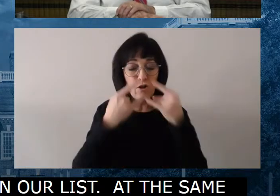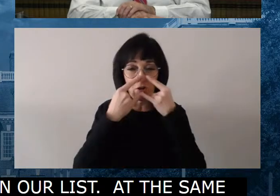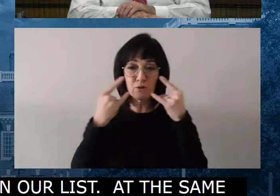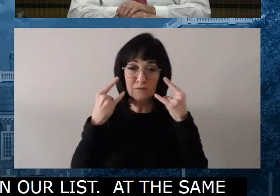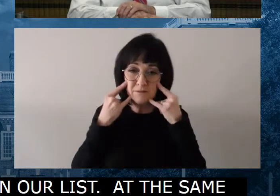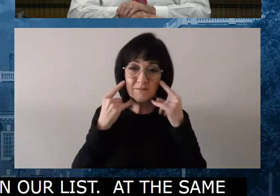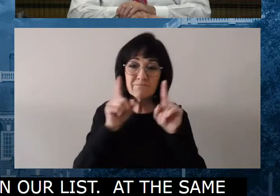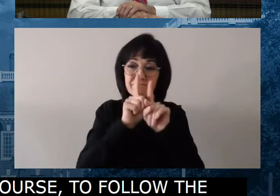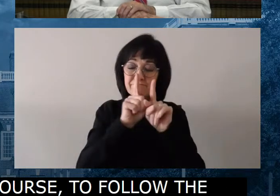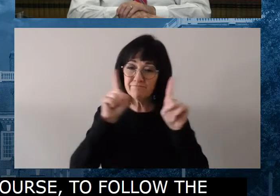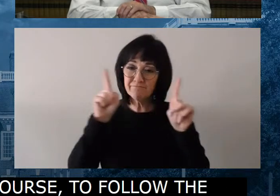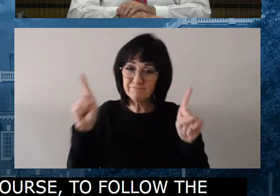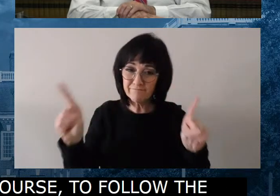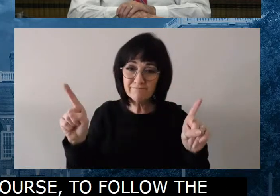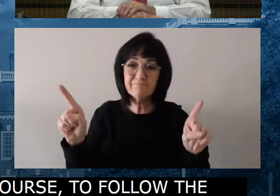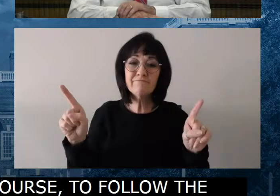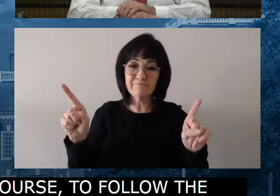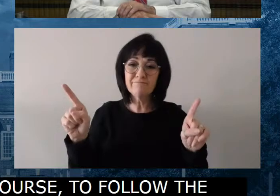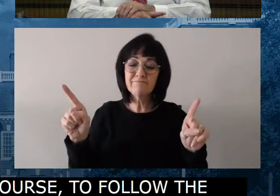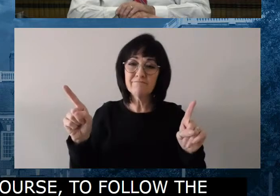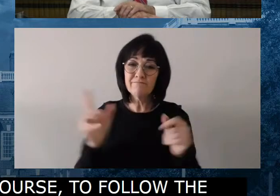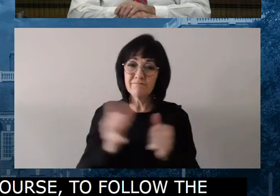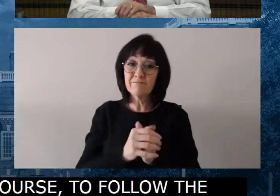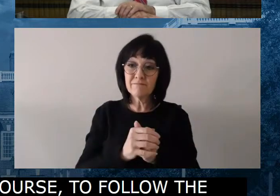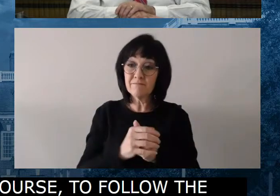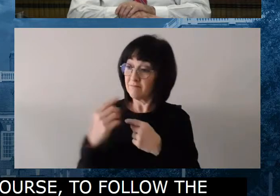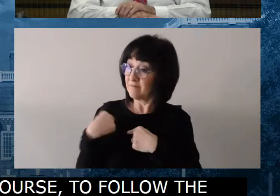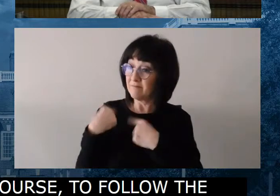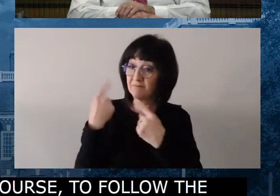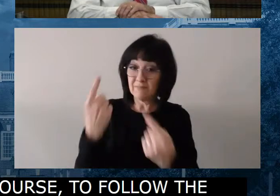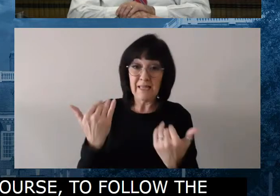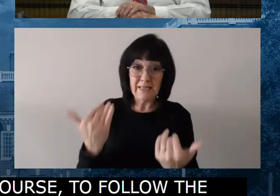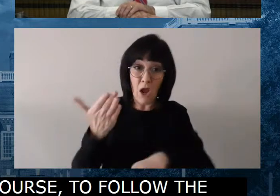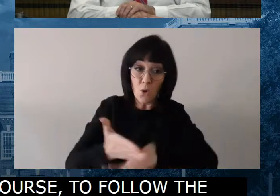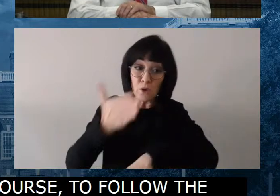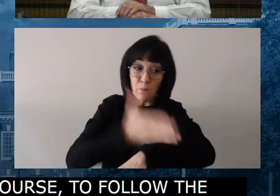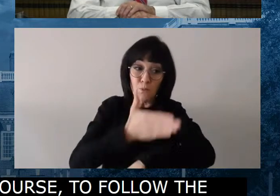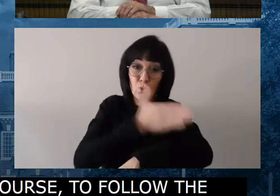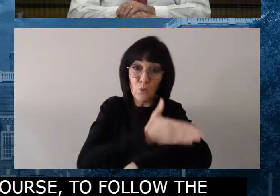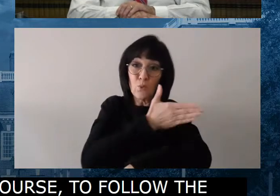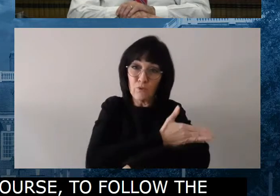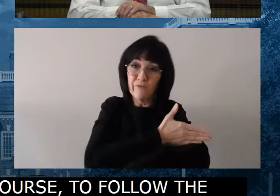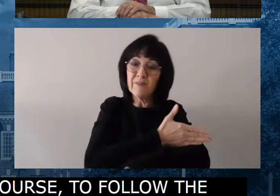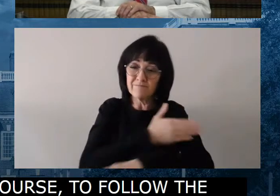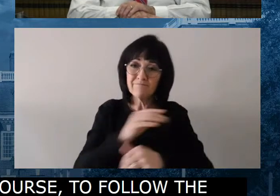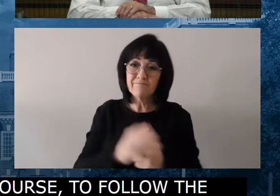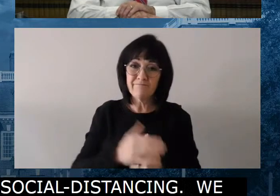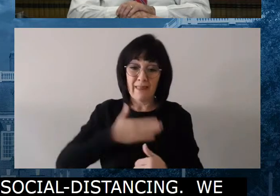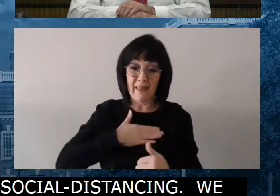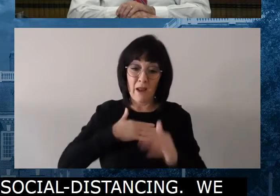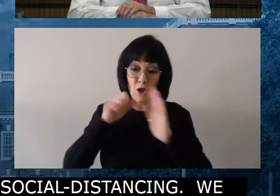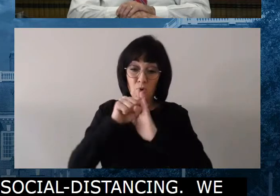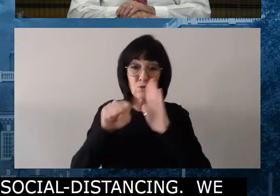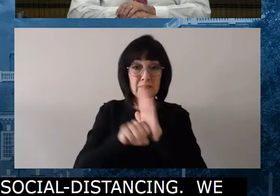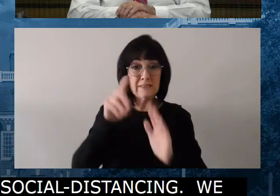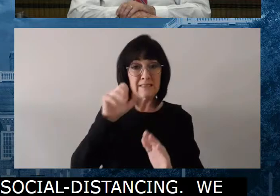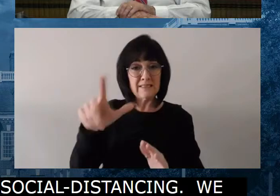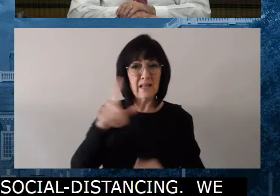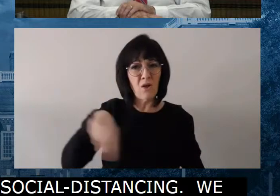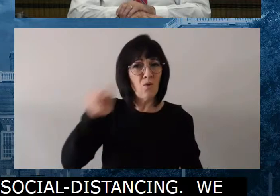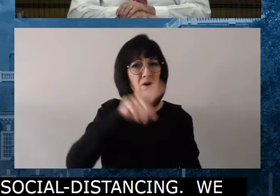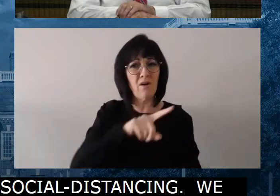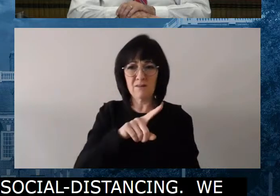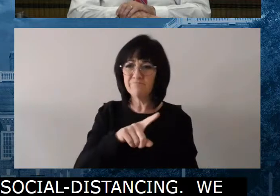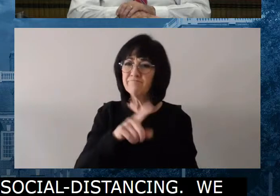social distancing. We've done great work over the last year. We rode this